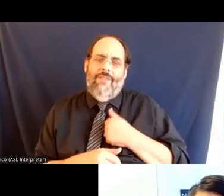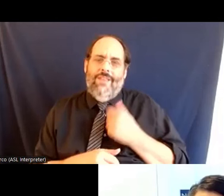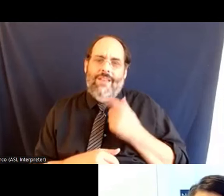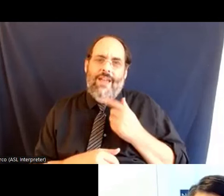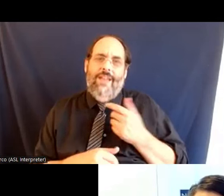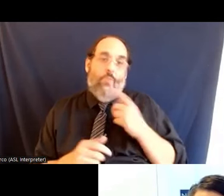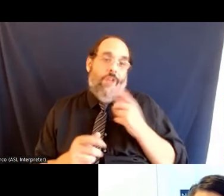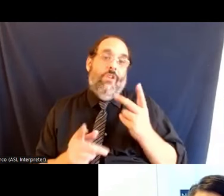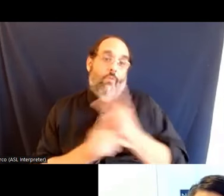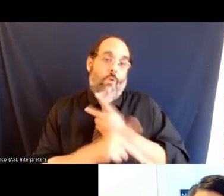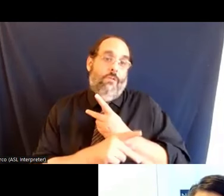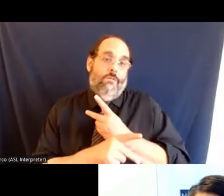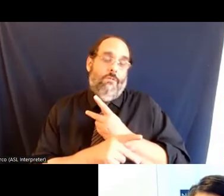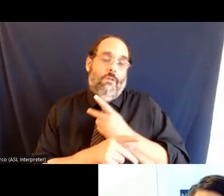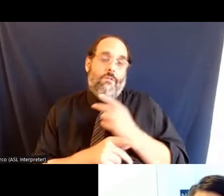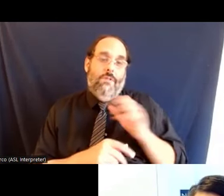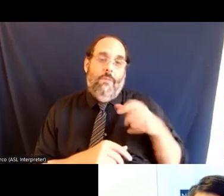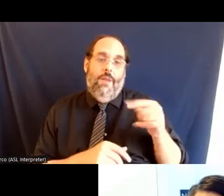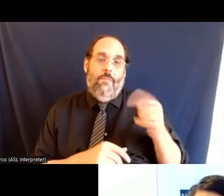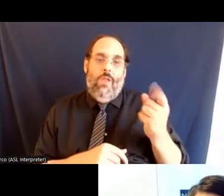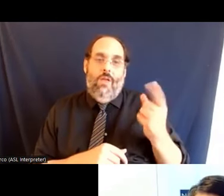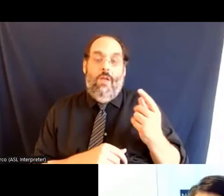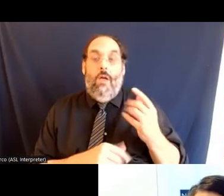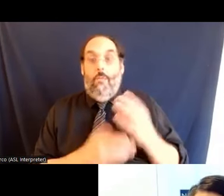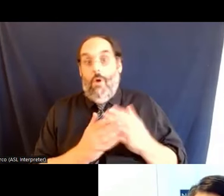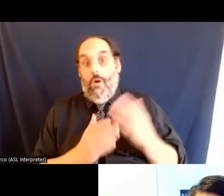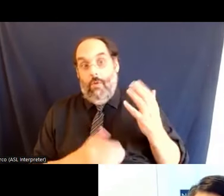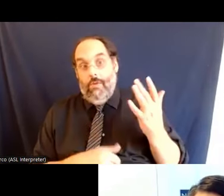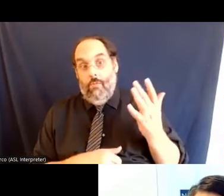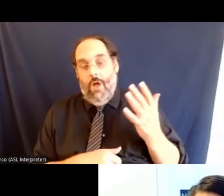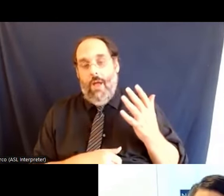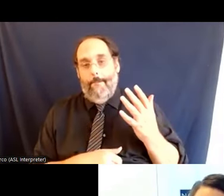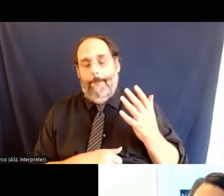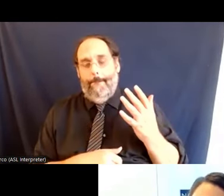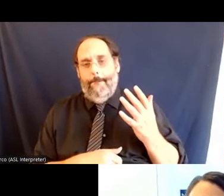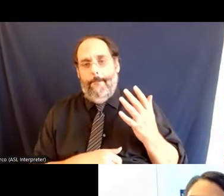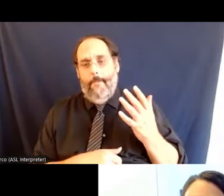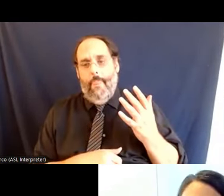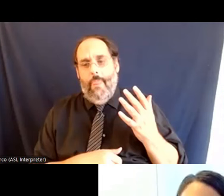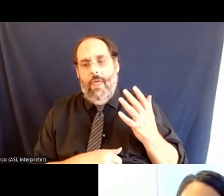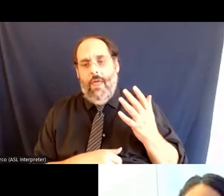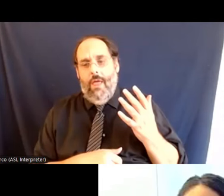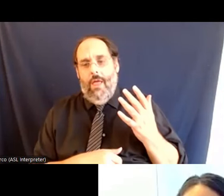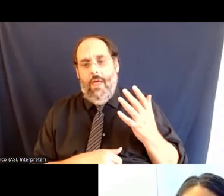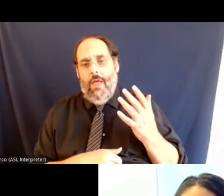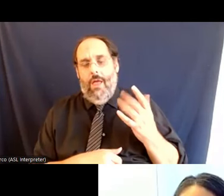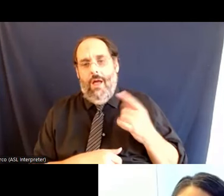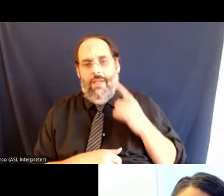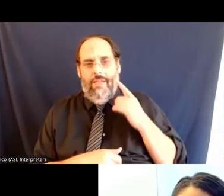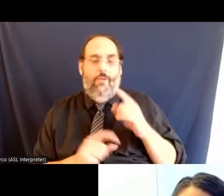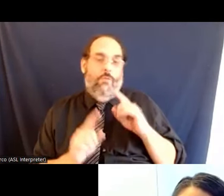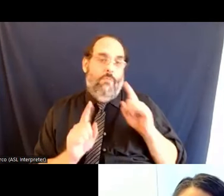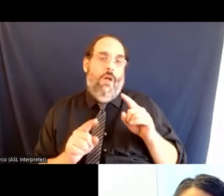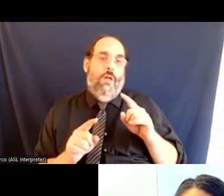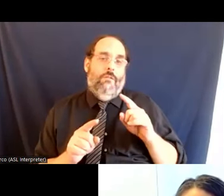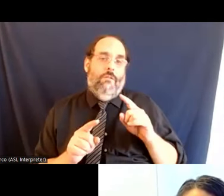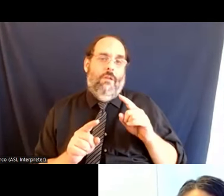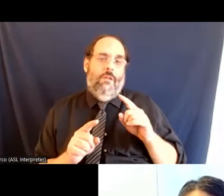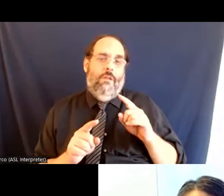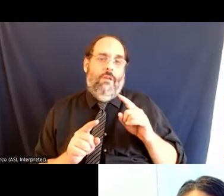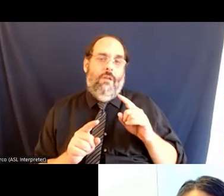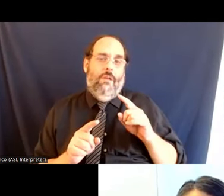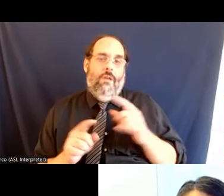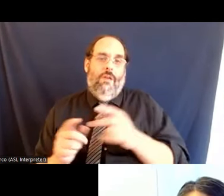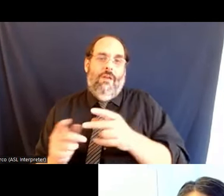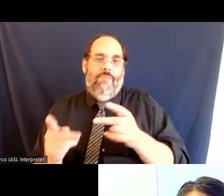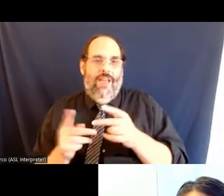worse. And partly because I think the response and the places that